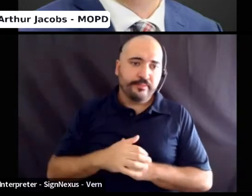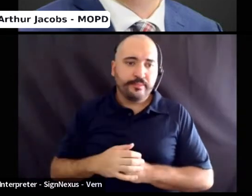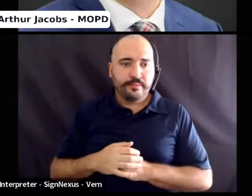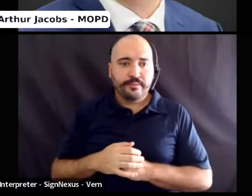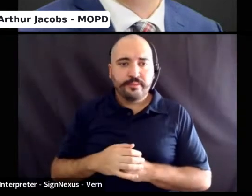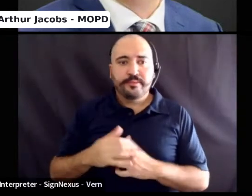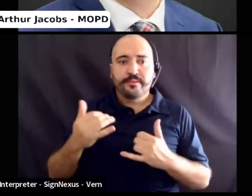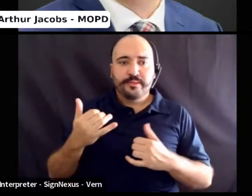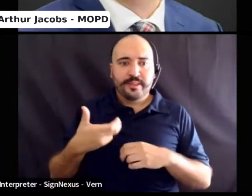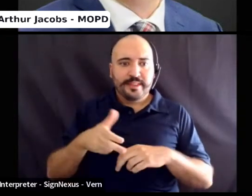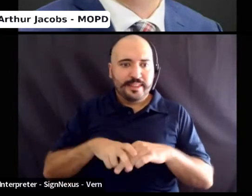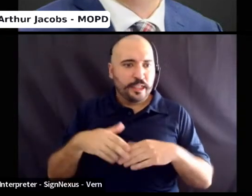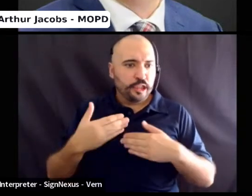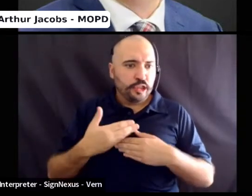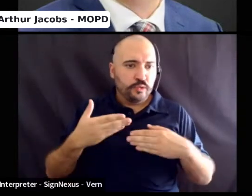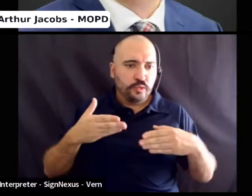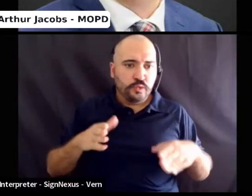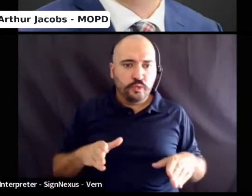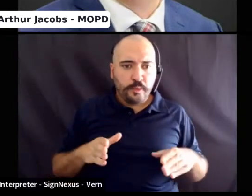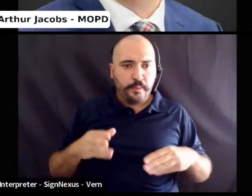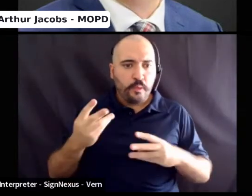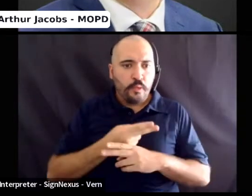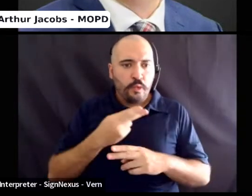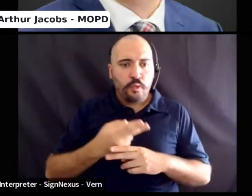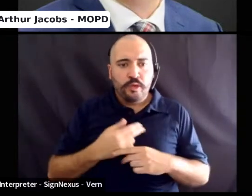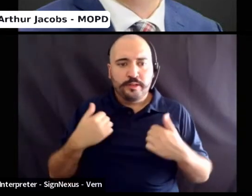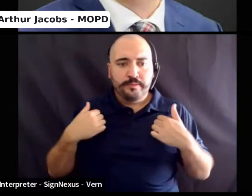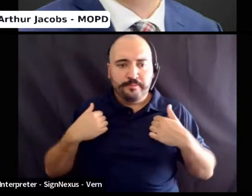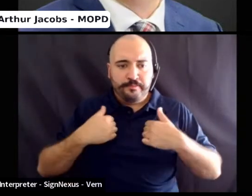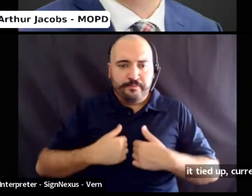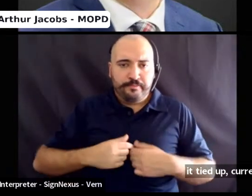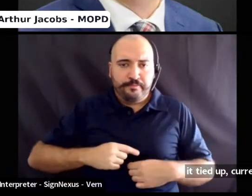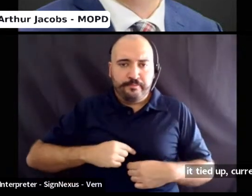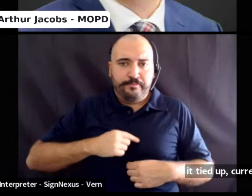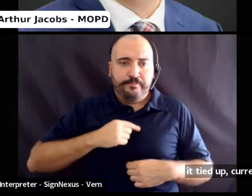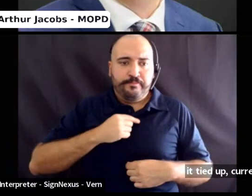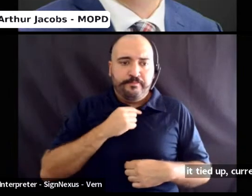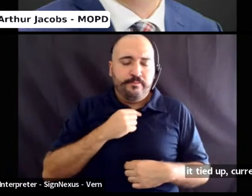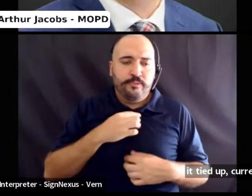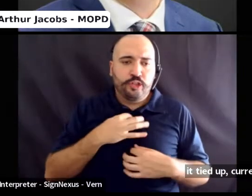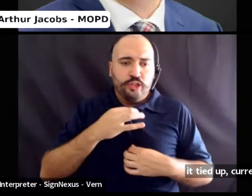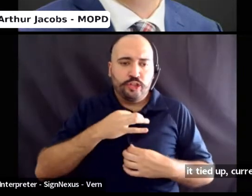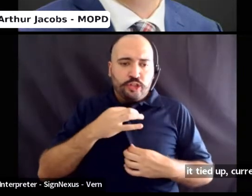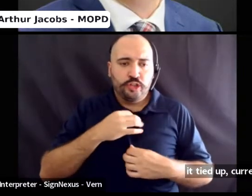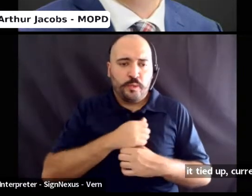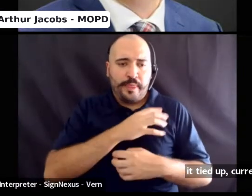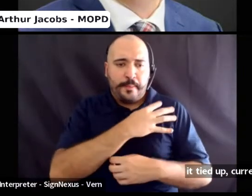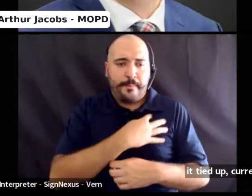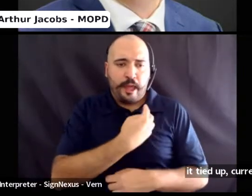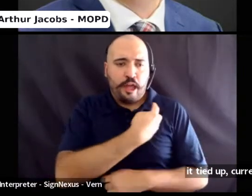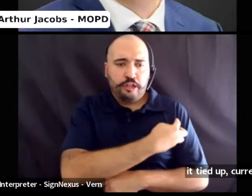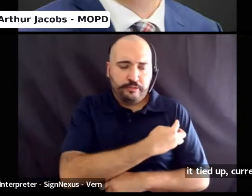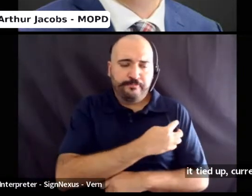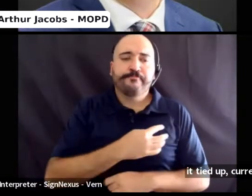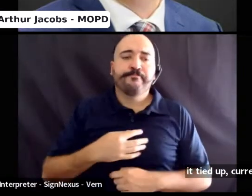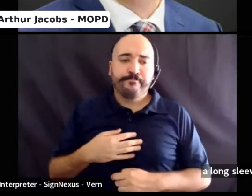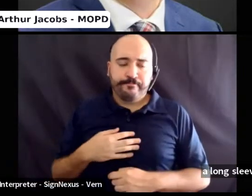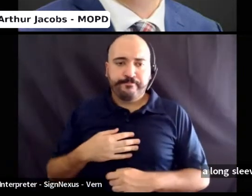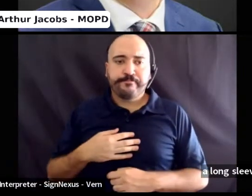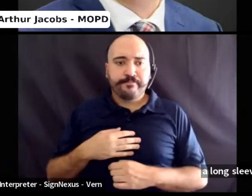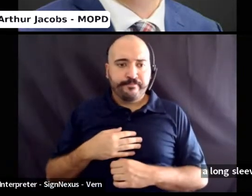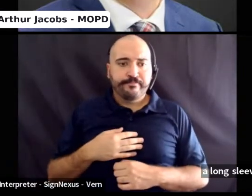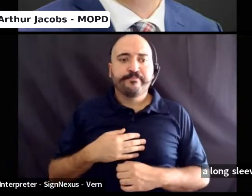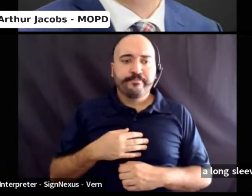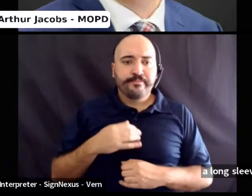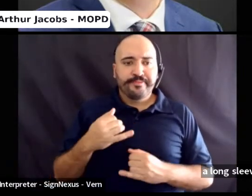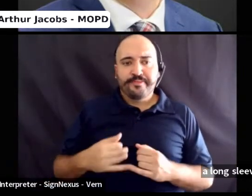Currently sitting in a room wearing a long sleeve button-up blue shirt with some patterns on it. And finally, there